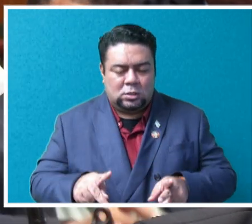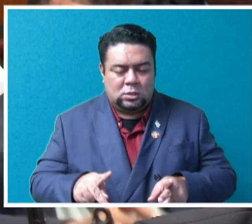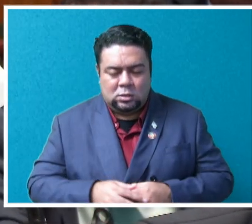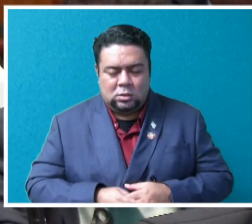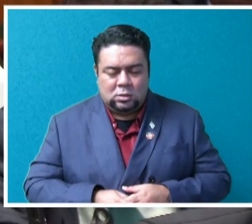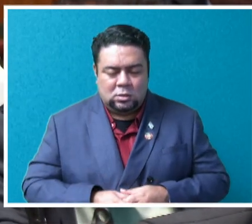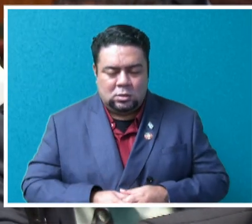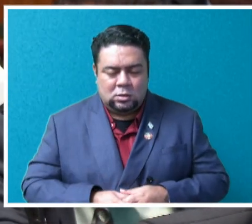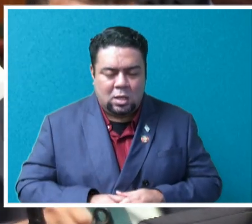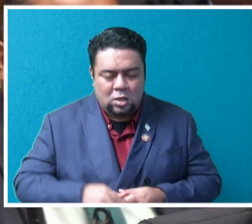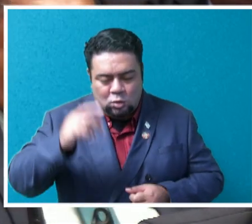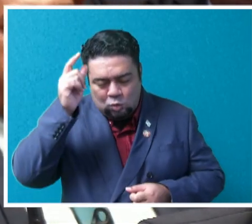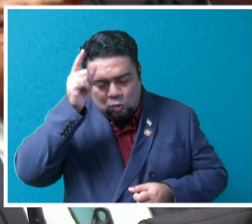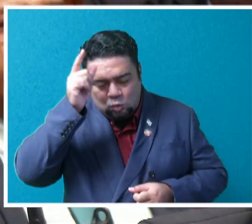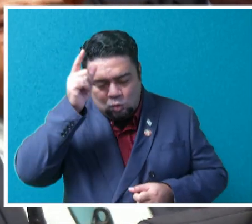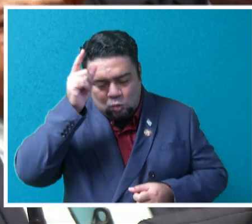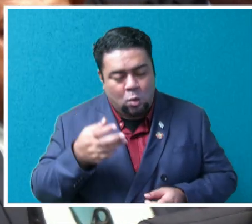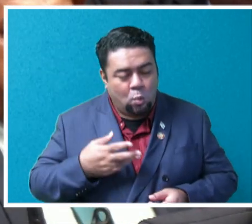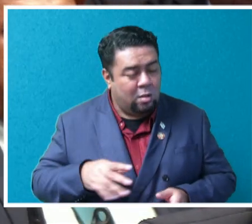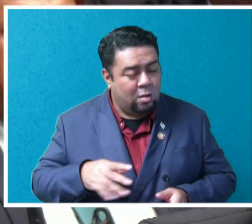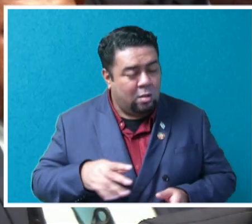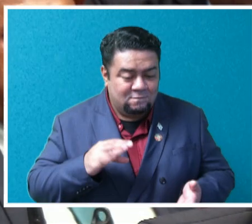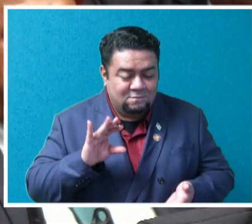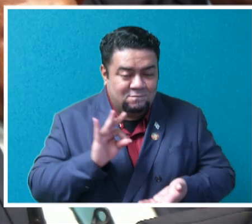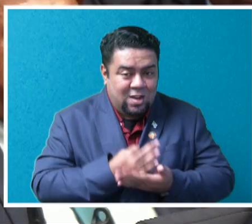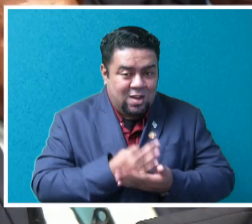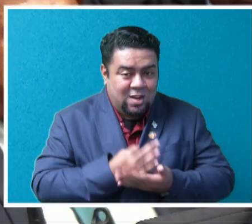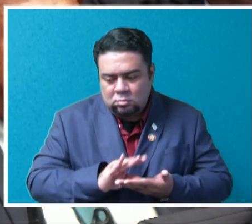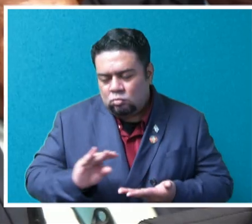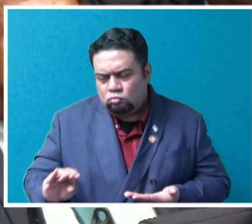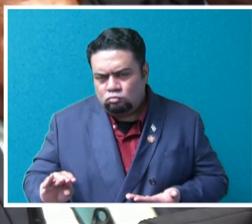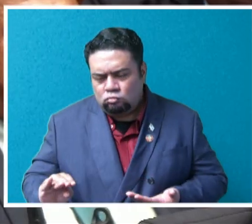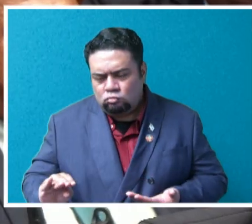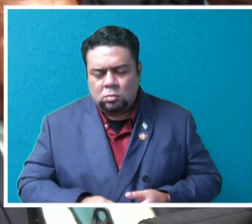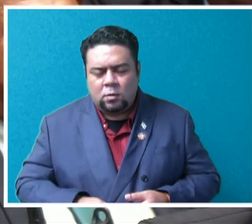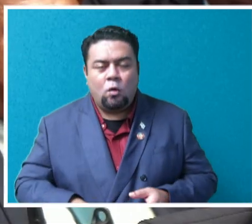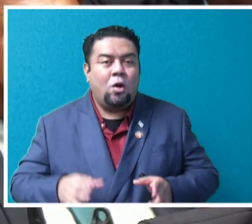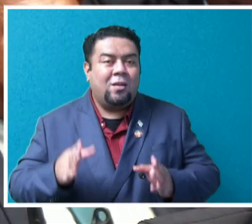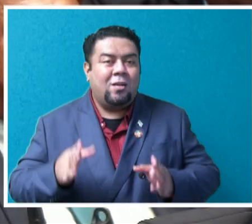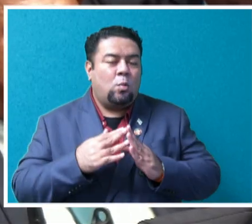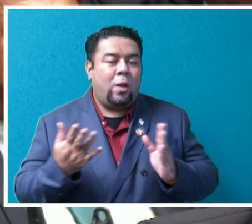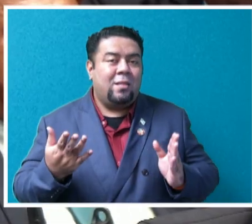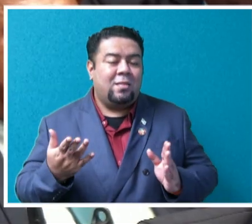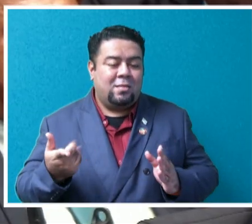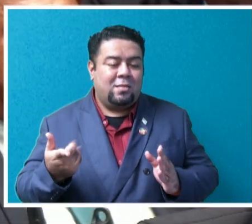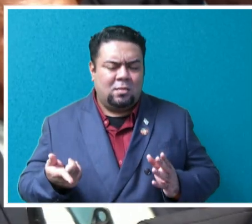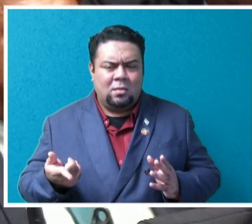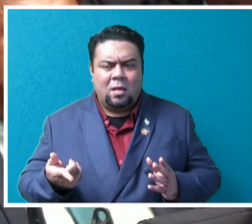Well Fund provided compensations for tenant improvement when leases reverts to